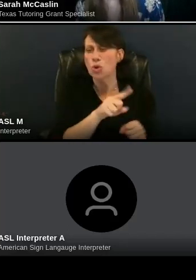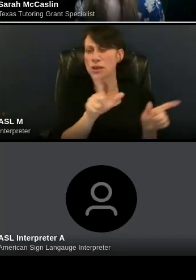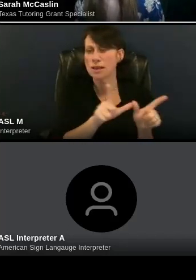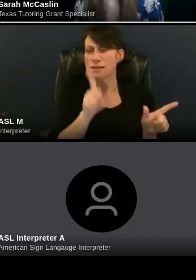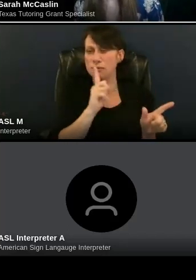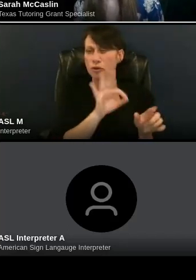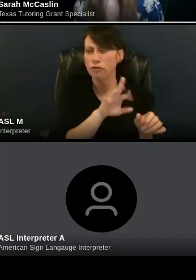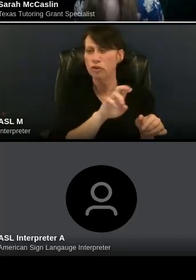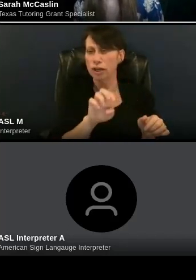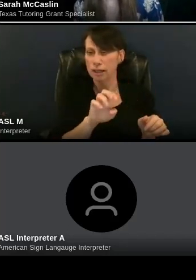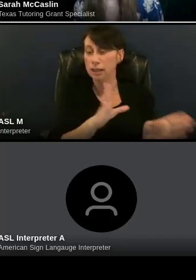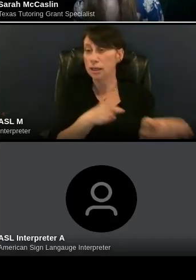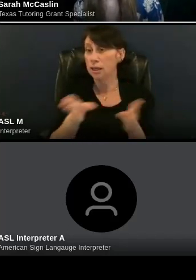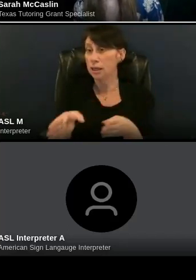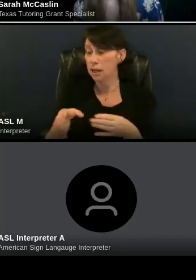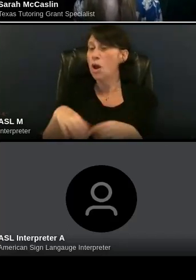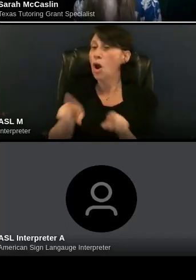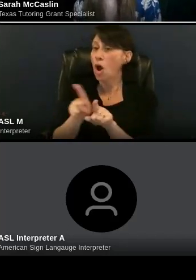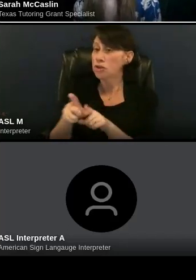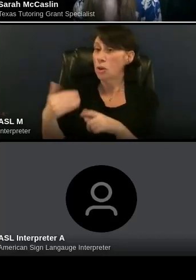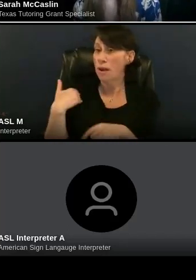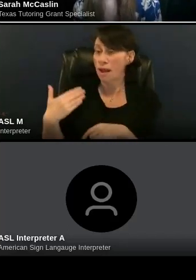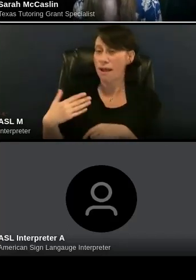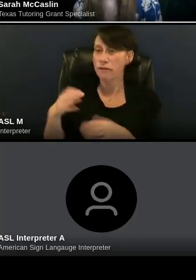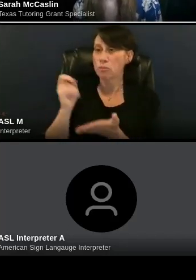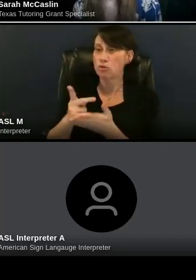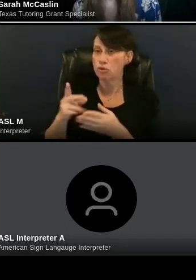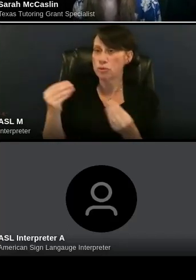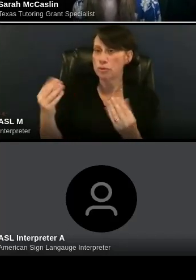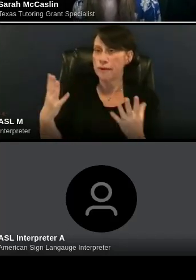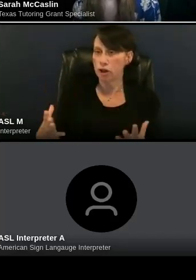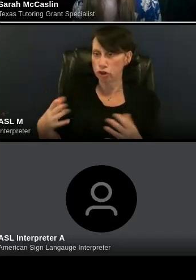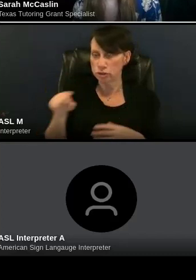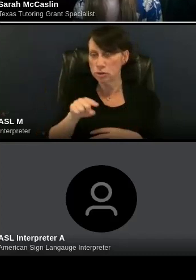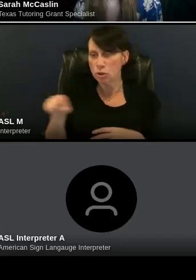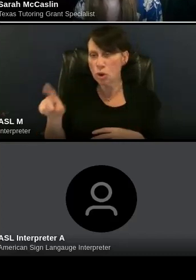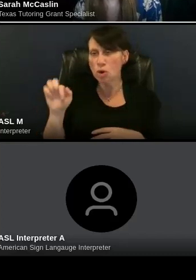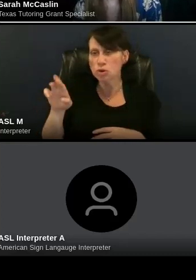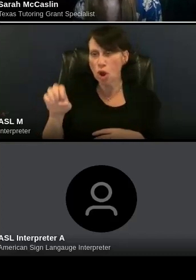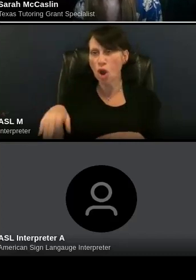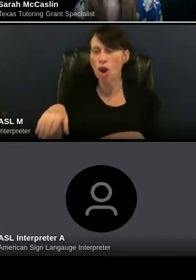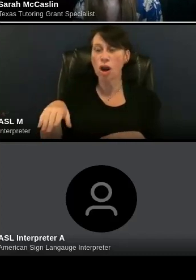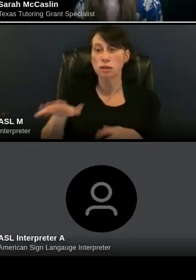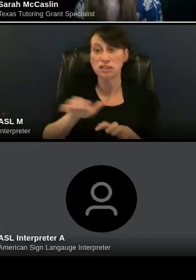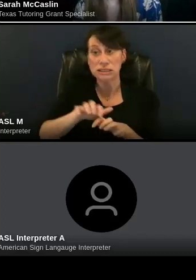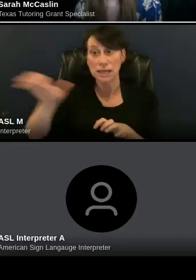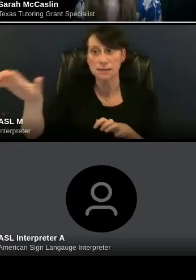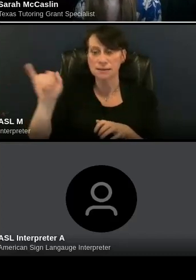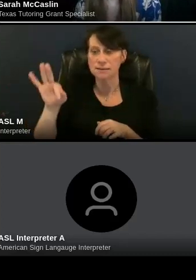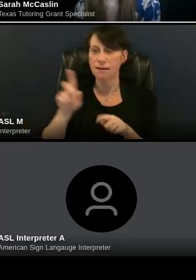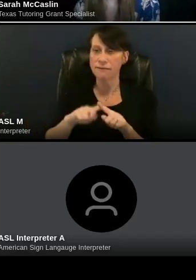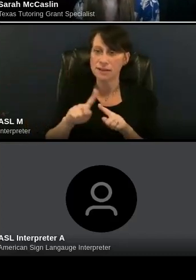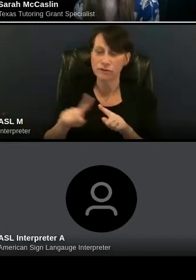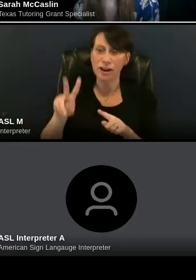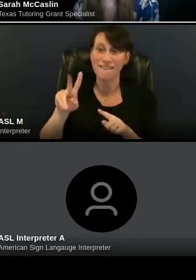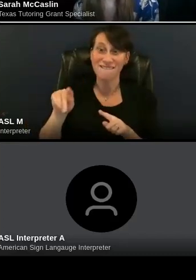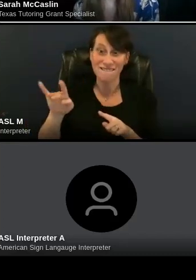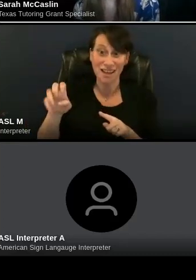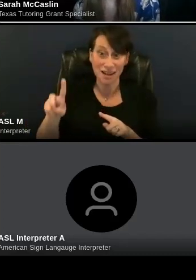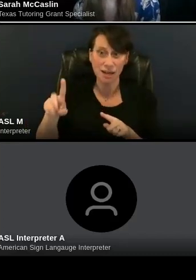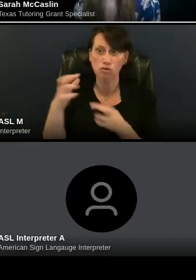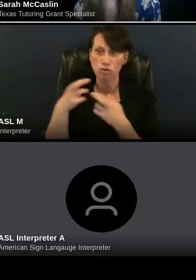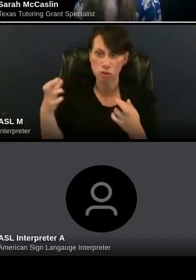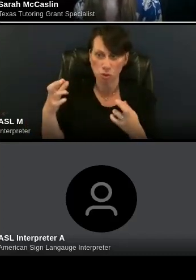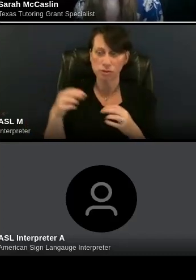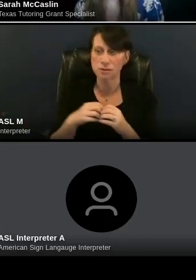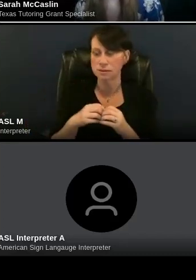free. And then on the flip side, there's our approved providers. And those are dozens and dozens of additional vetted resources